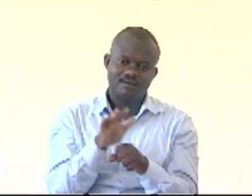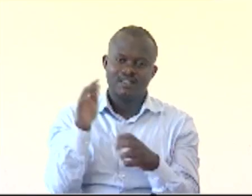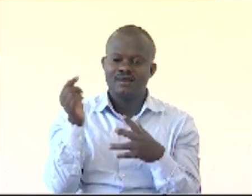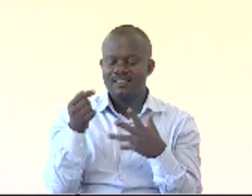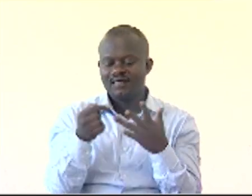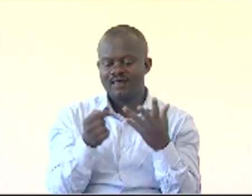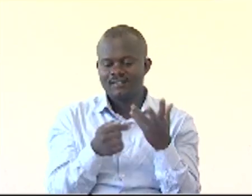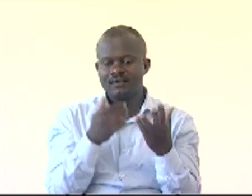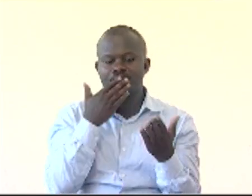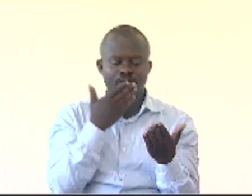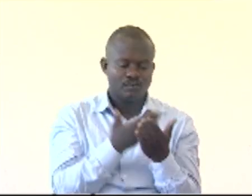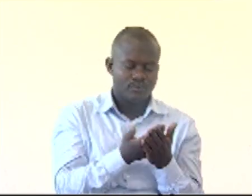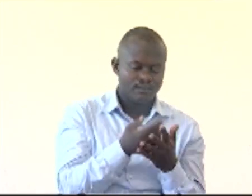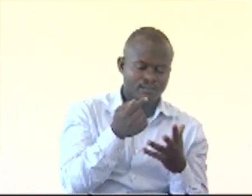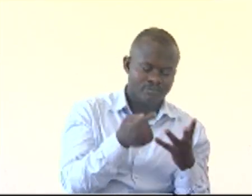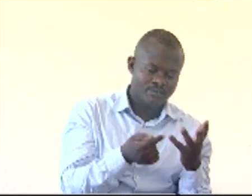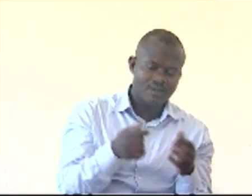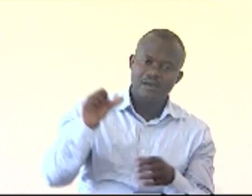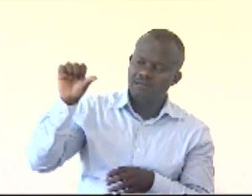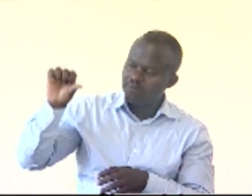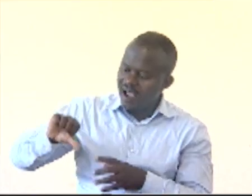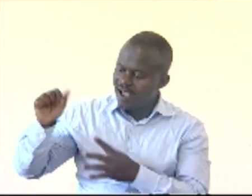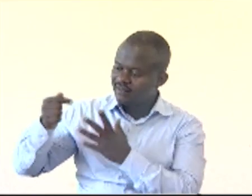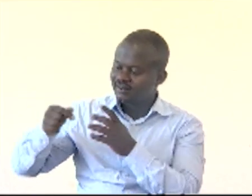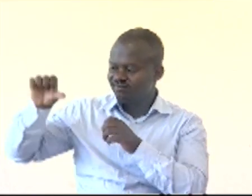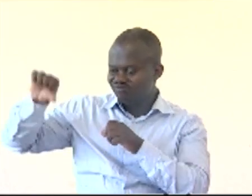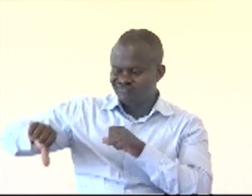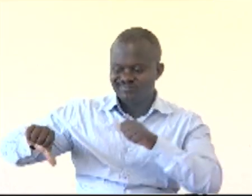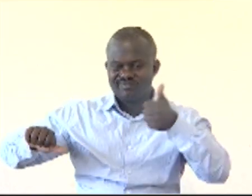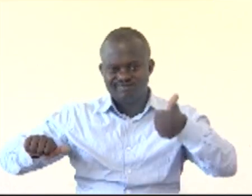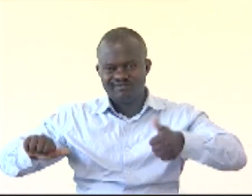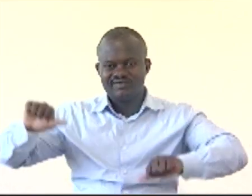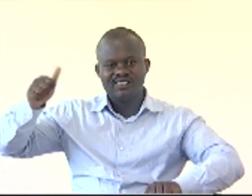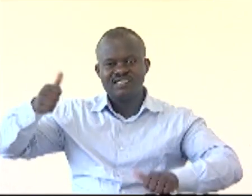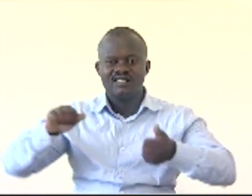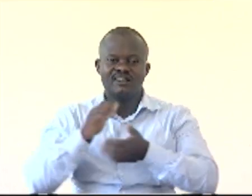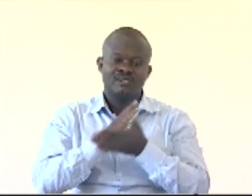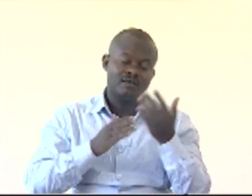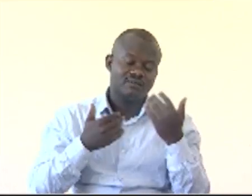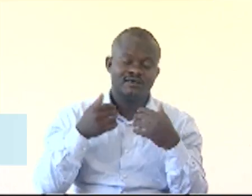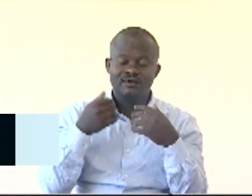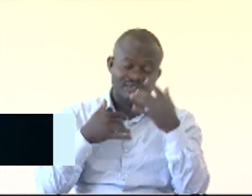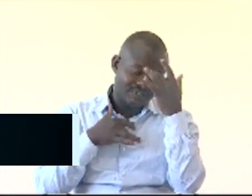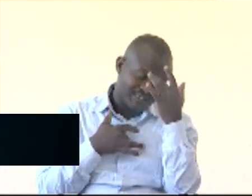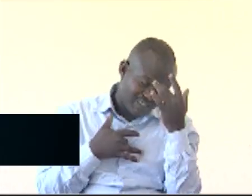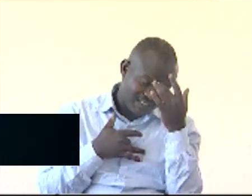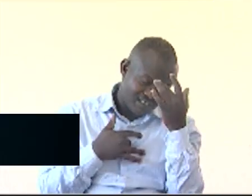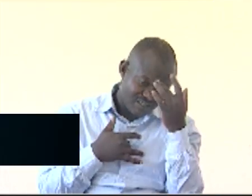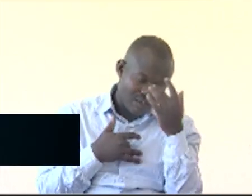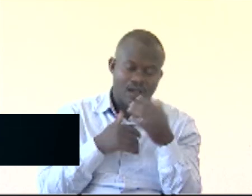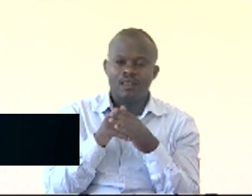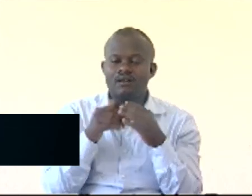things, good and bad. Sometimes we are okay, we are free from diseases. Some other time we are